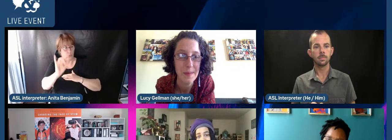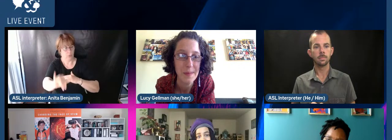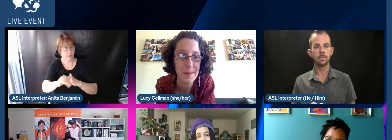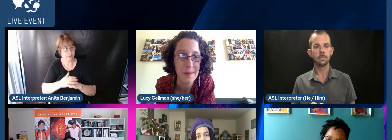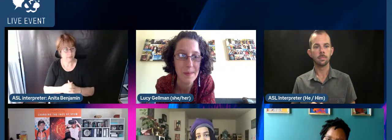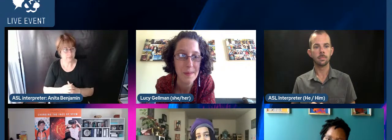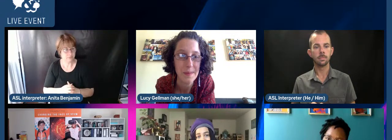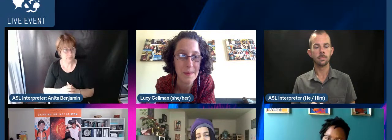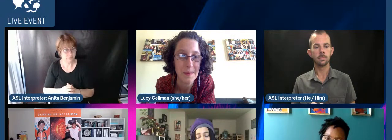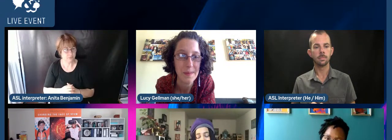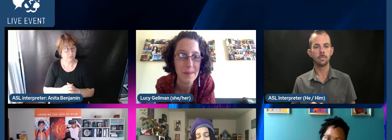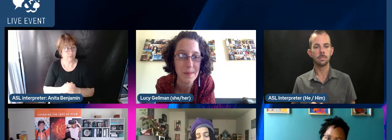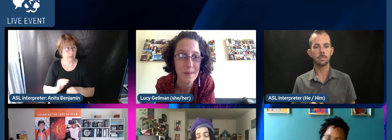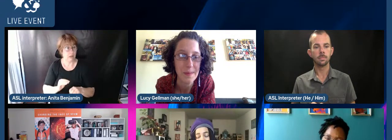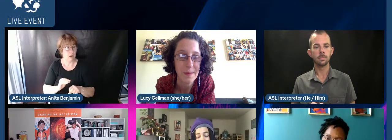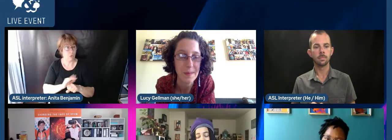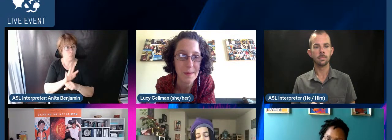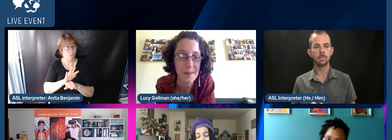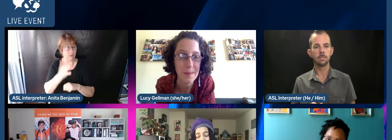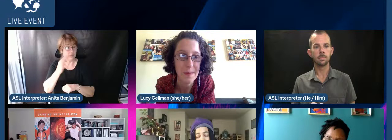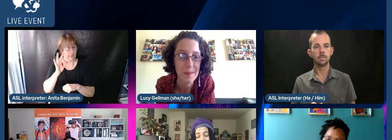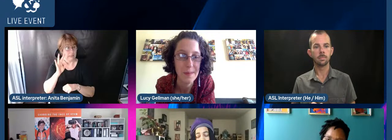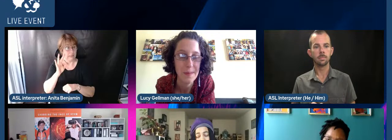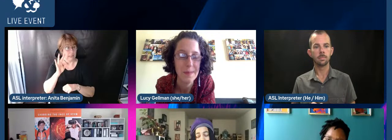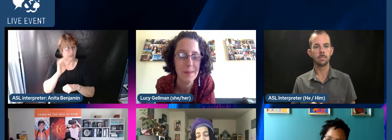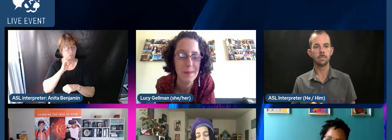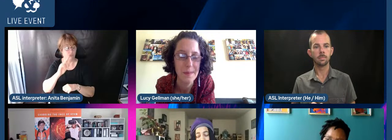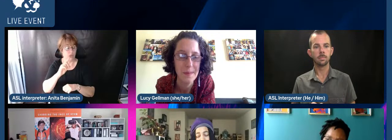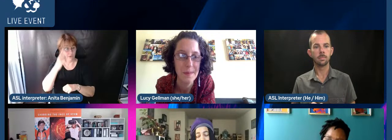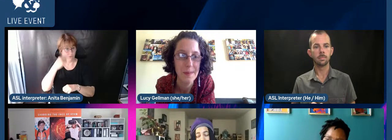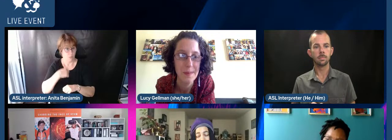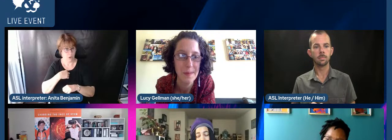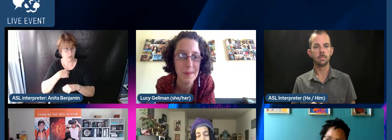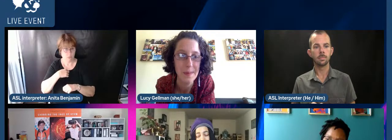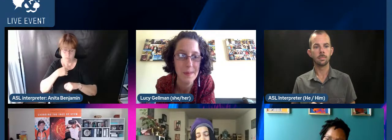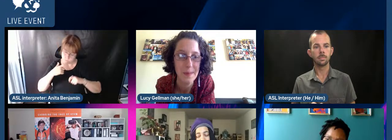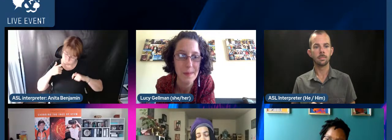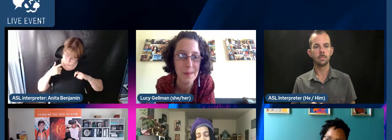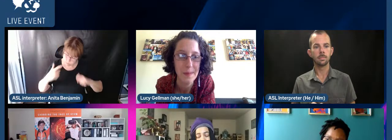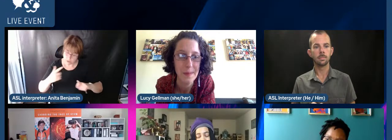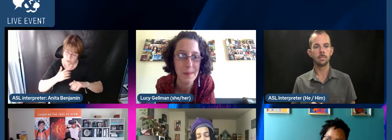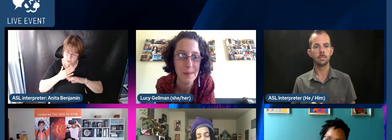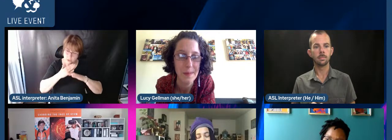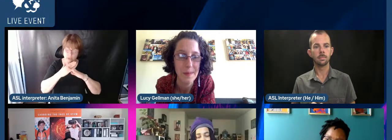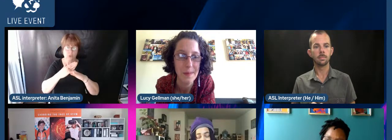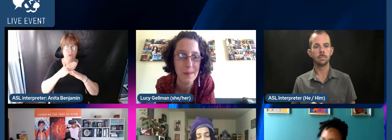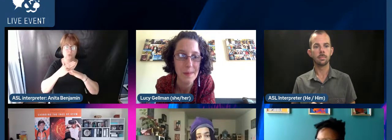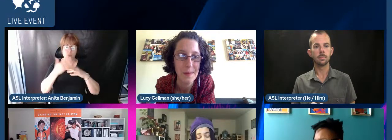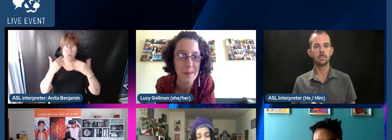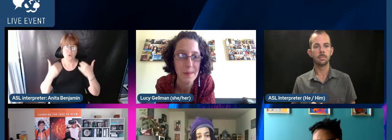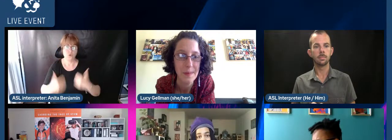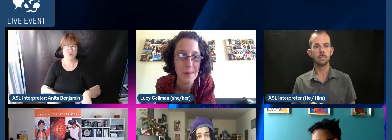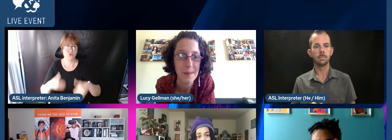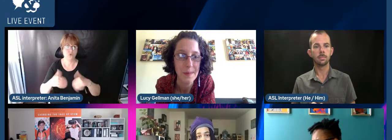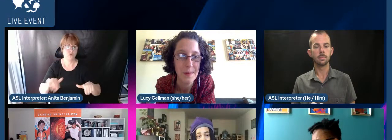COVID-19 was actually a big hindrance to me in a really big way.